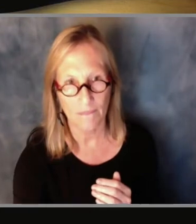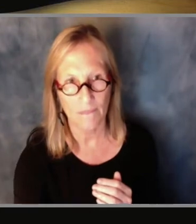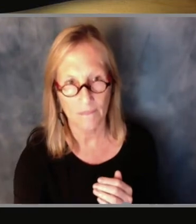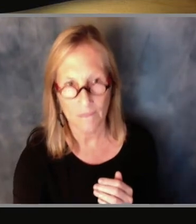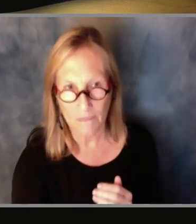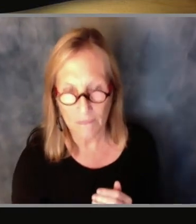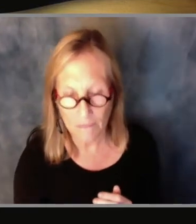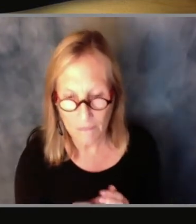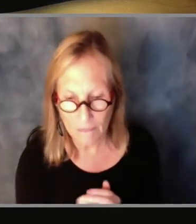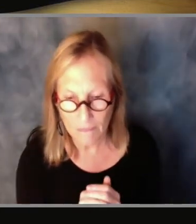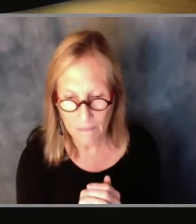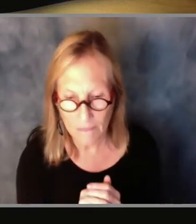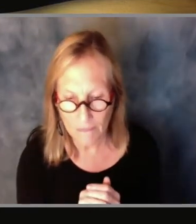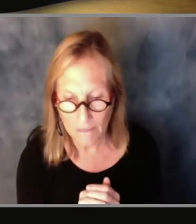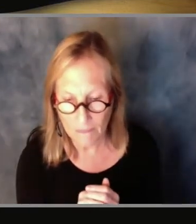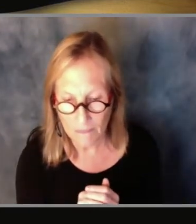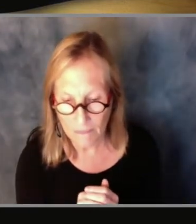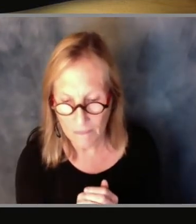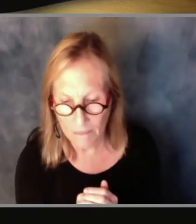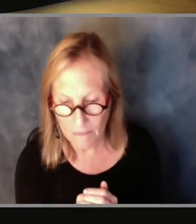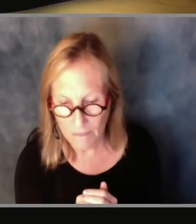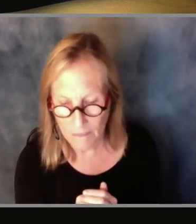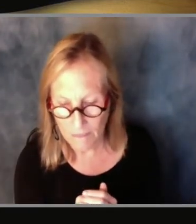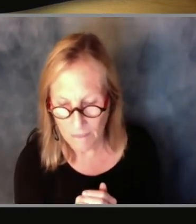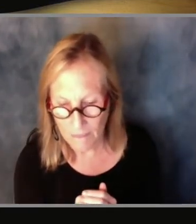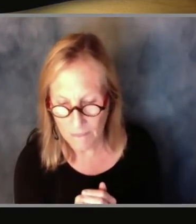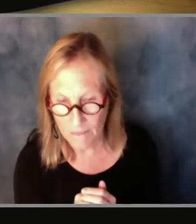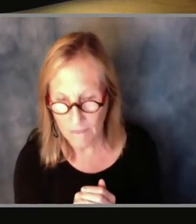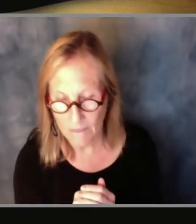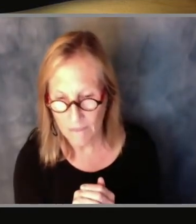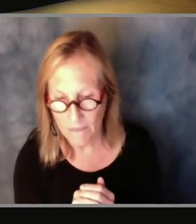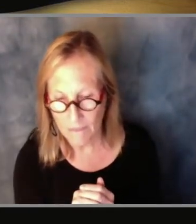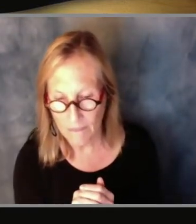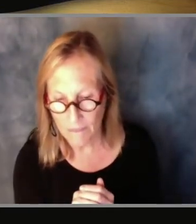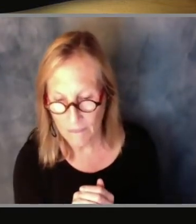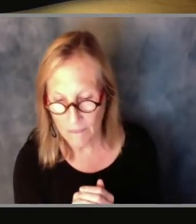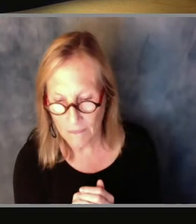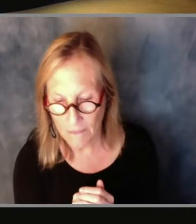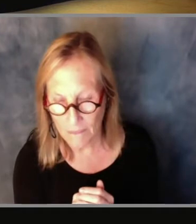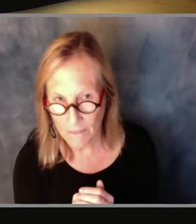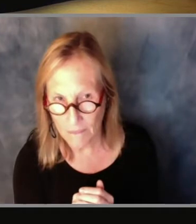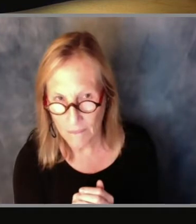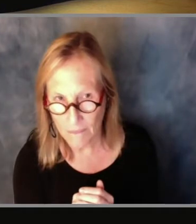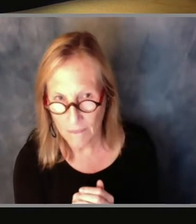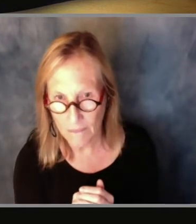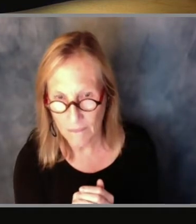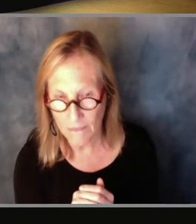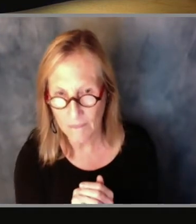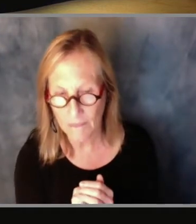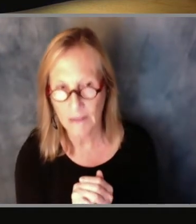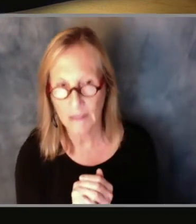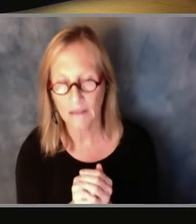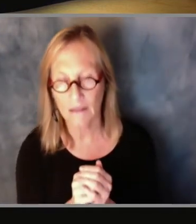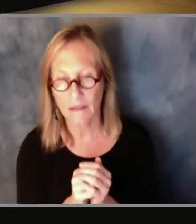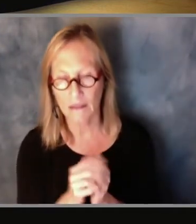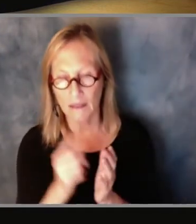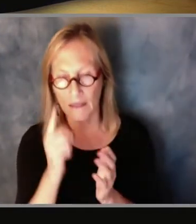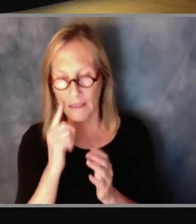can cast their ballot early, they're able to mark their ballot digit